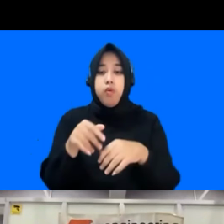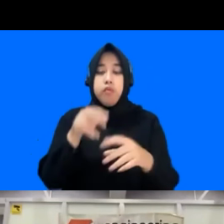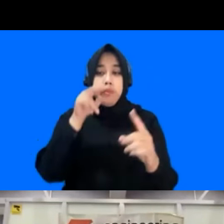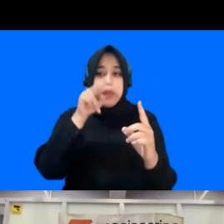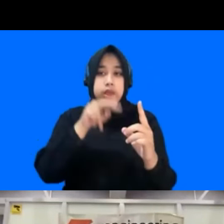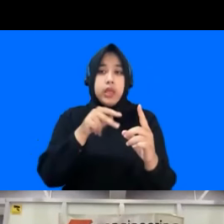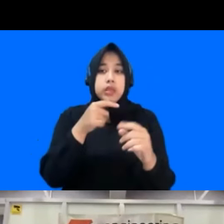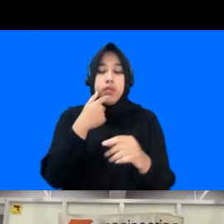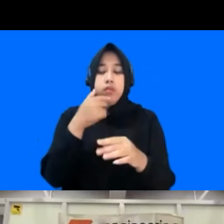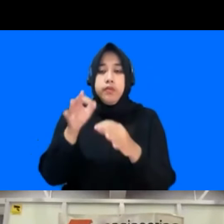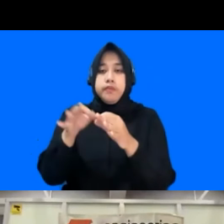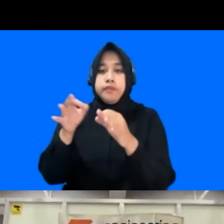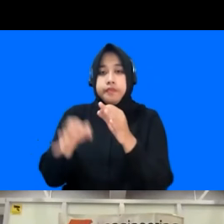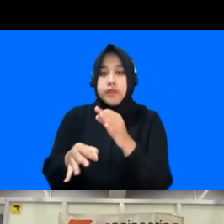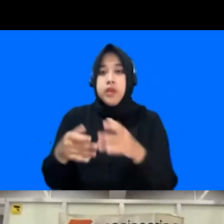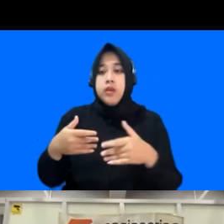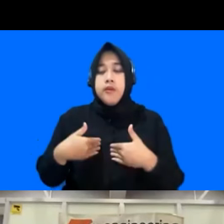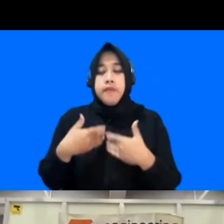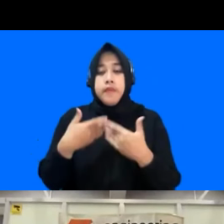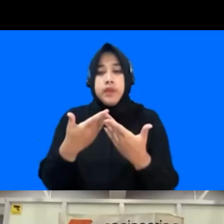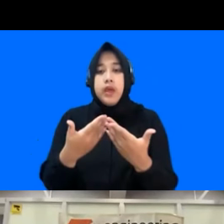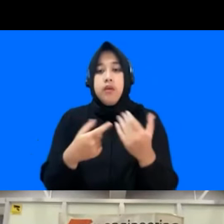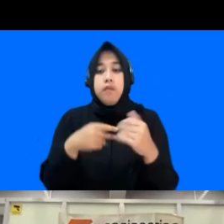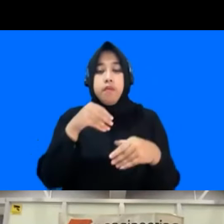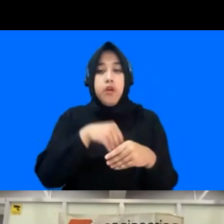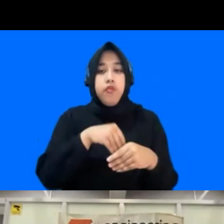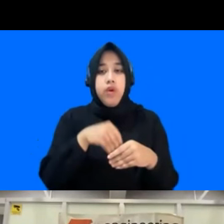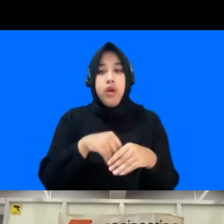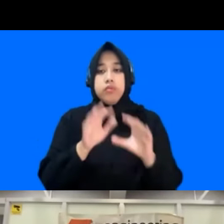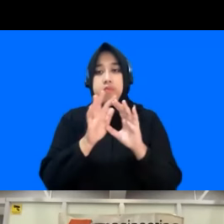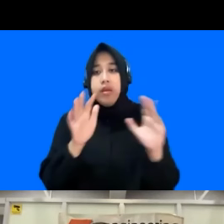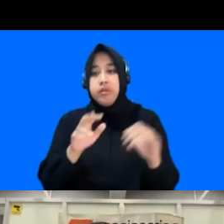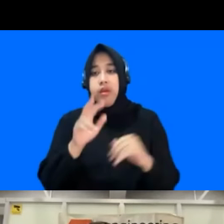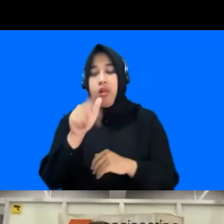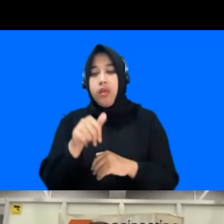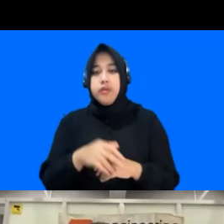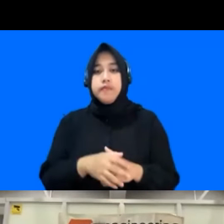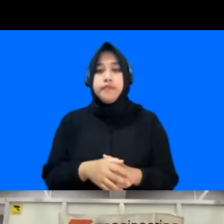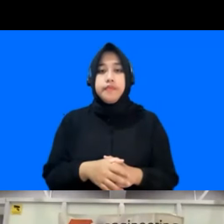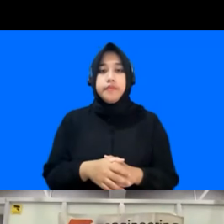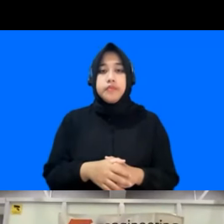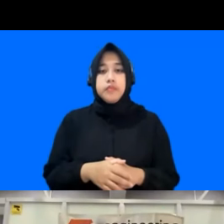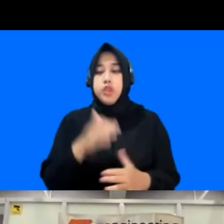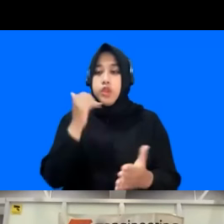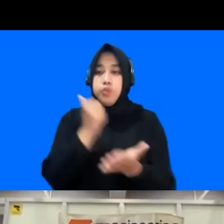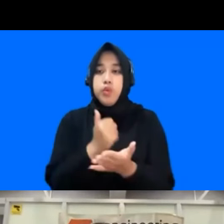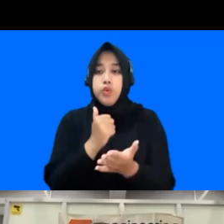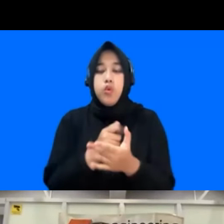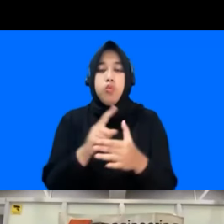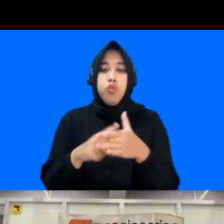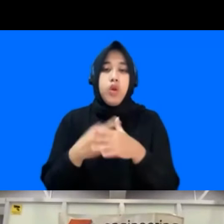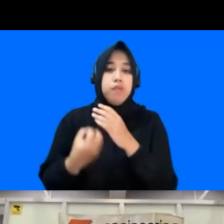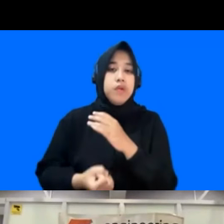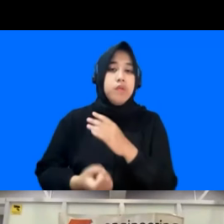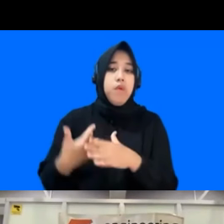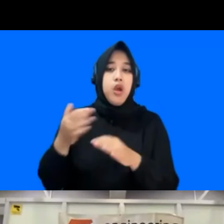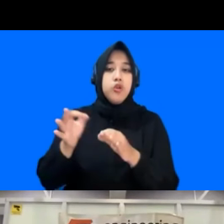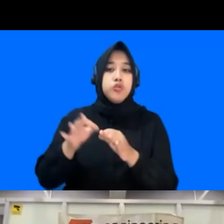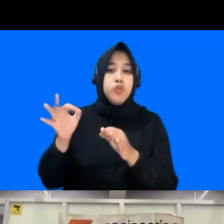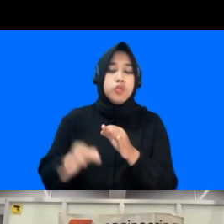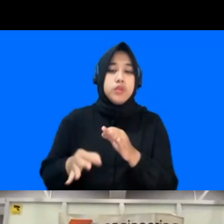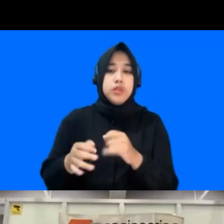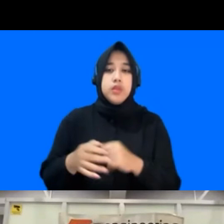feedback. Tech for Good is really to develop solutions that persons with disabilities